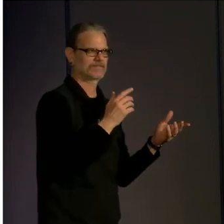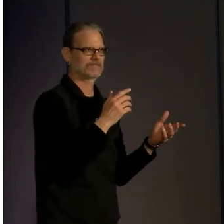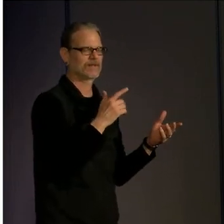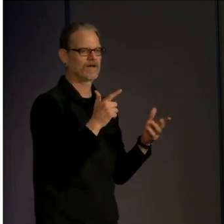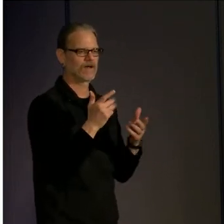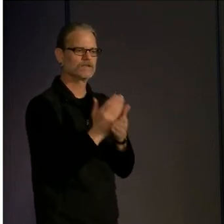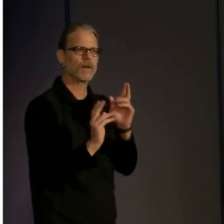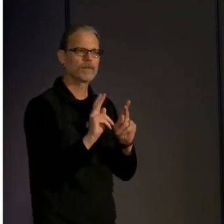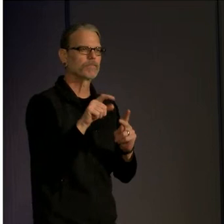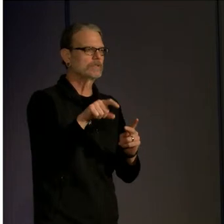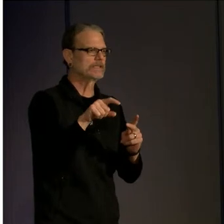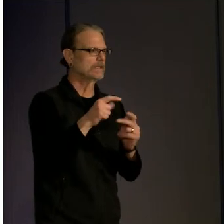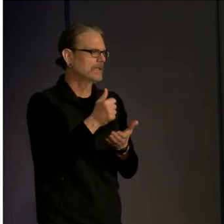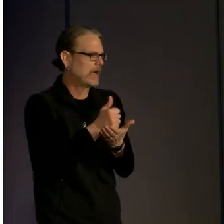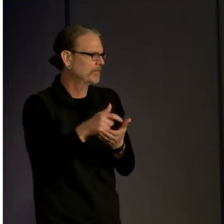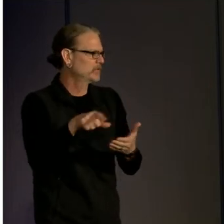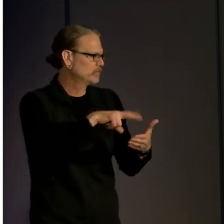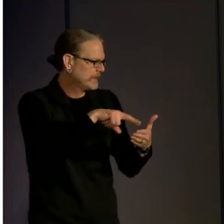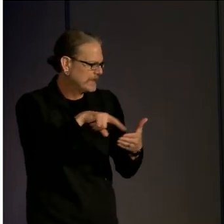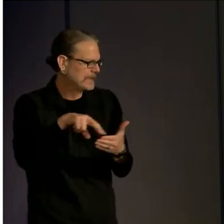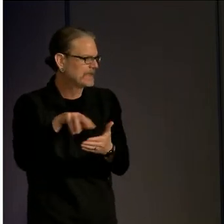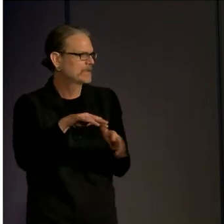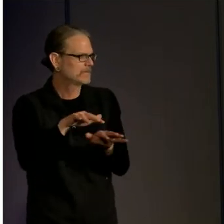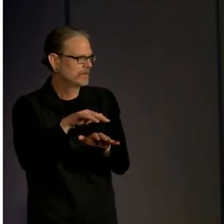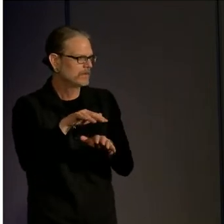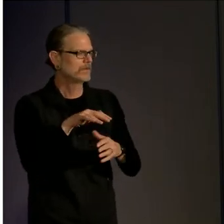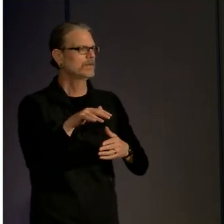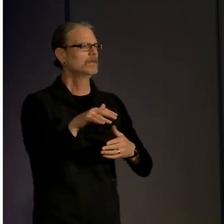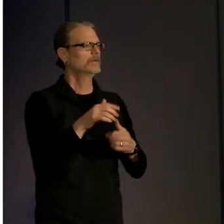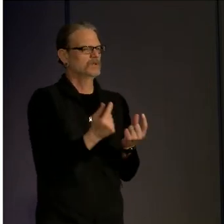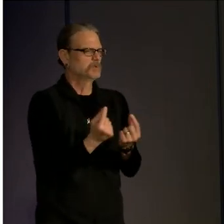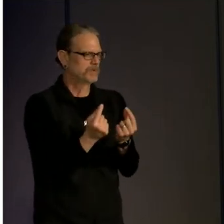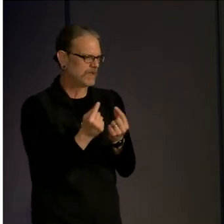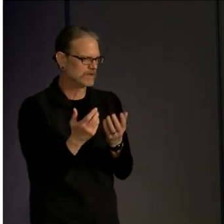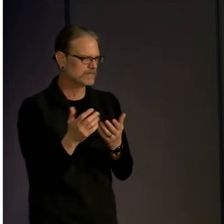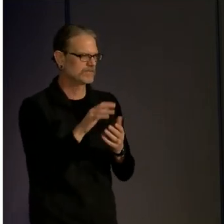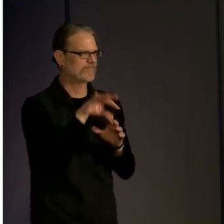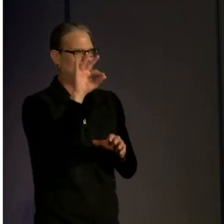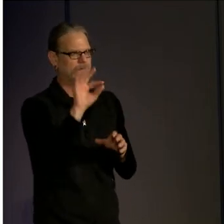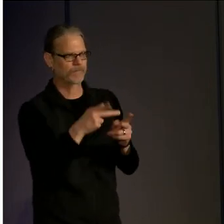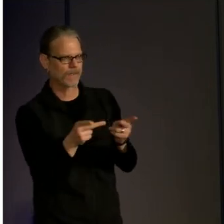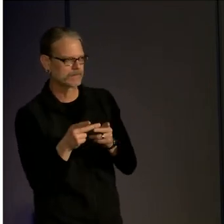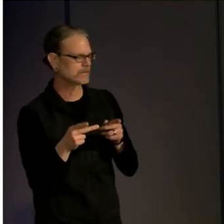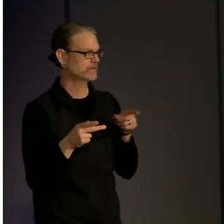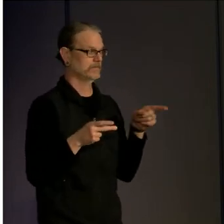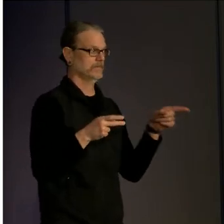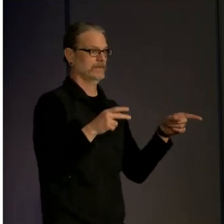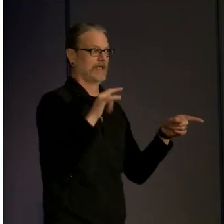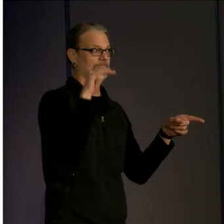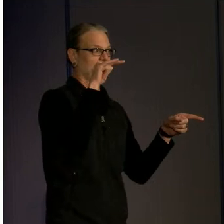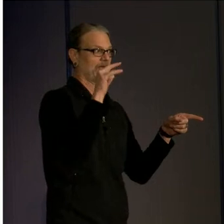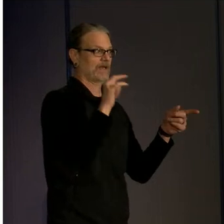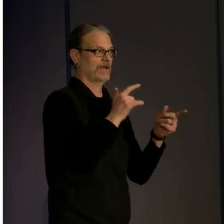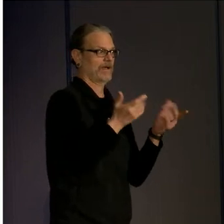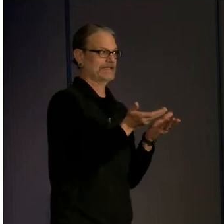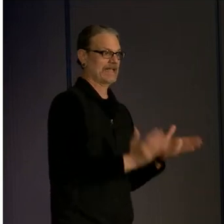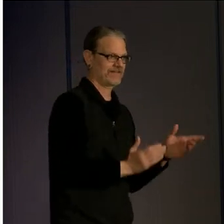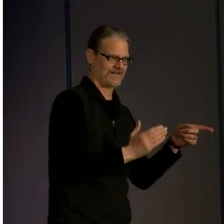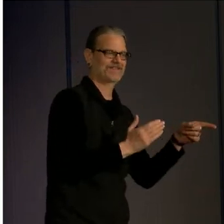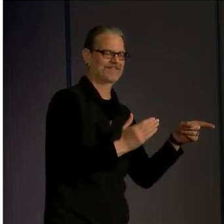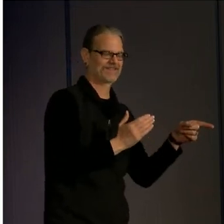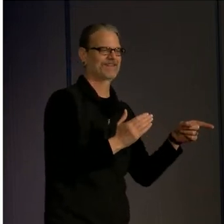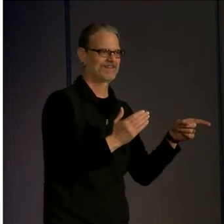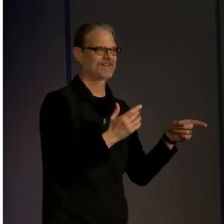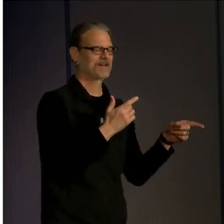help reading menus or finding this or that. And afterwards, she left us a message, and I still have this napkin.